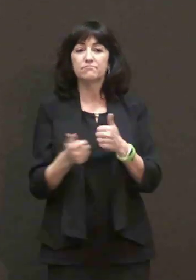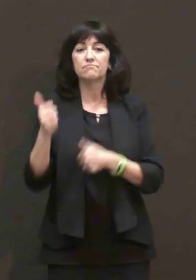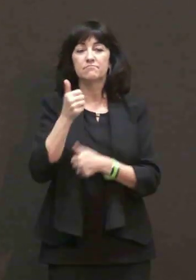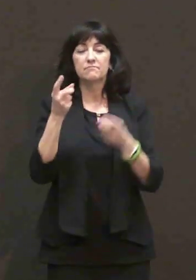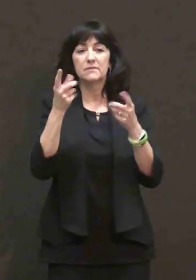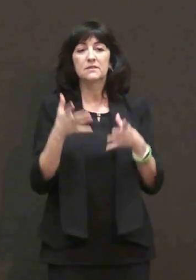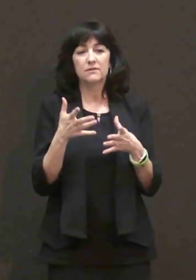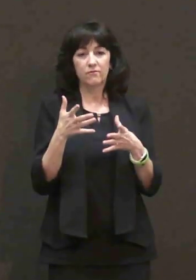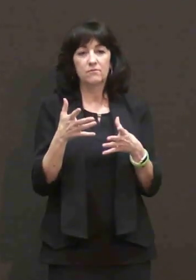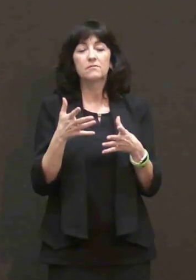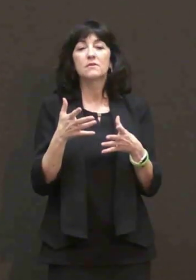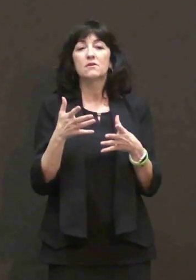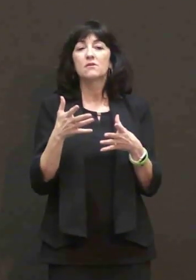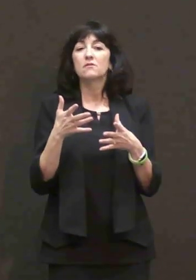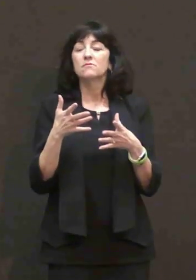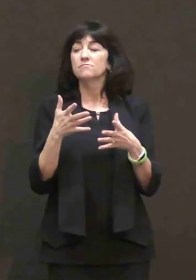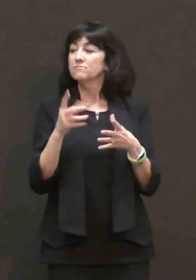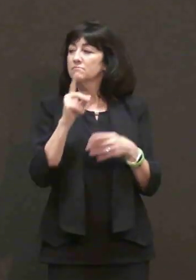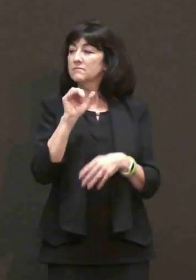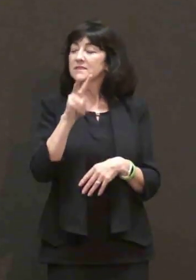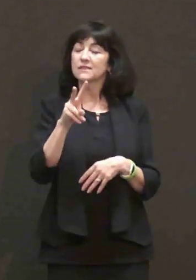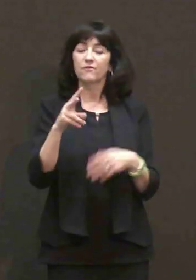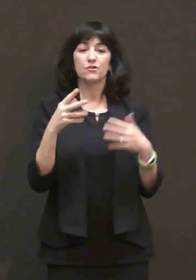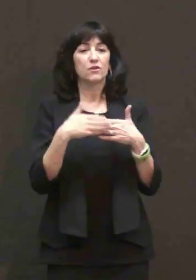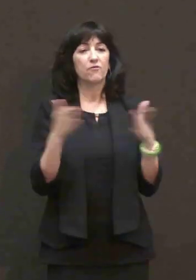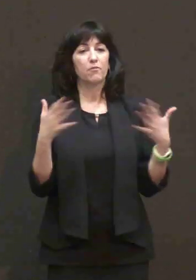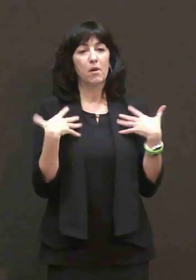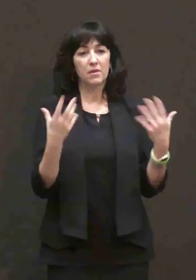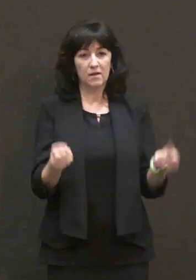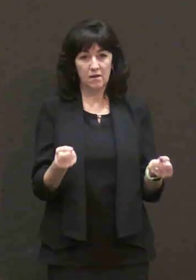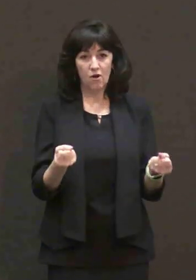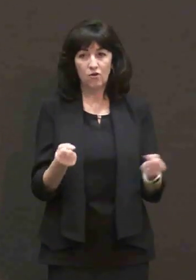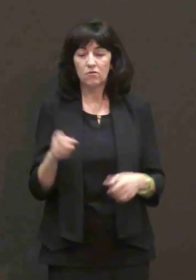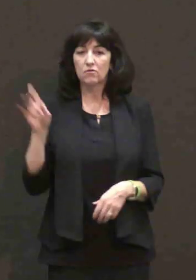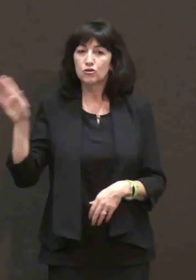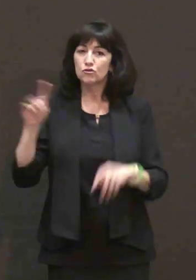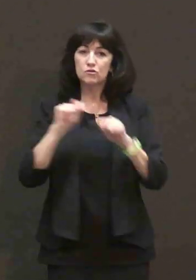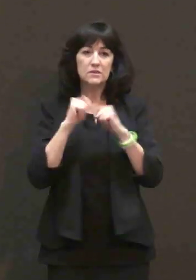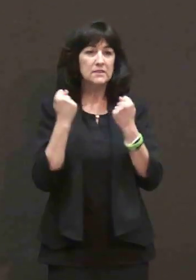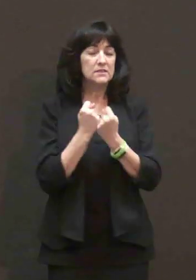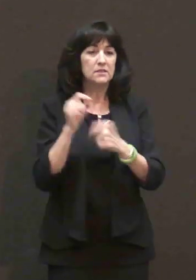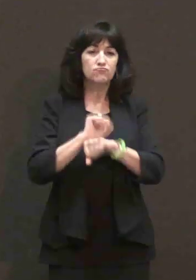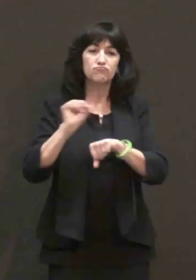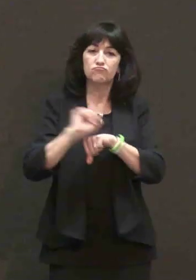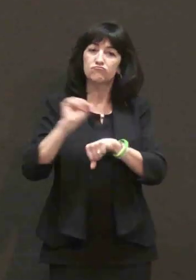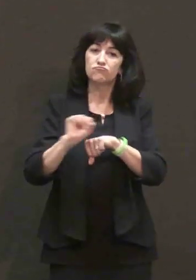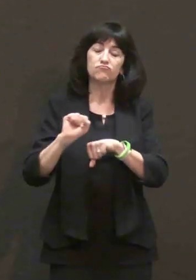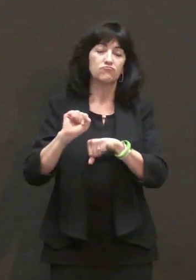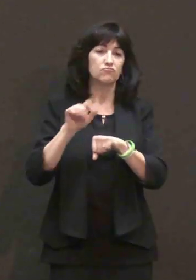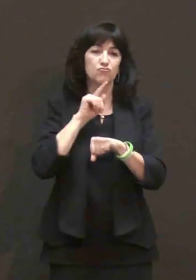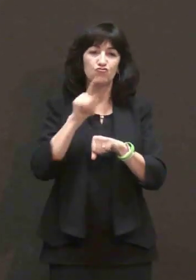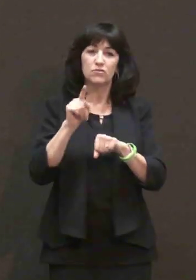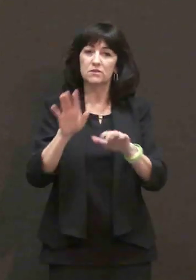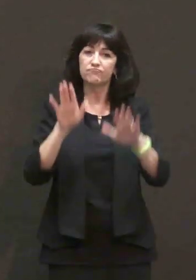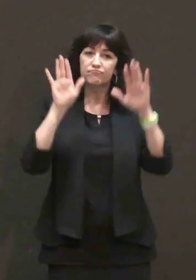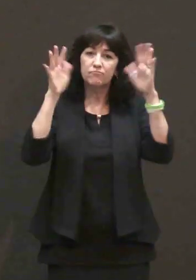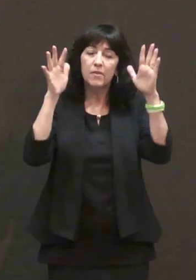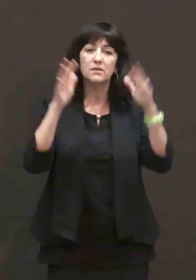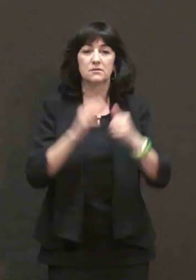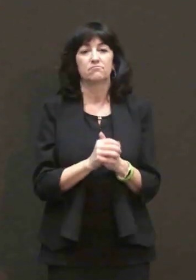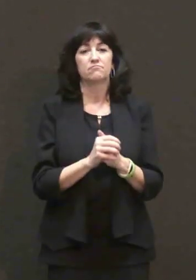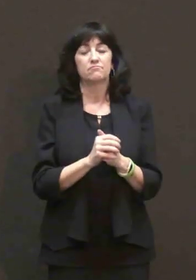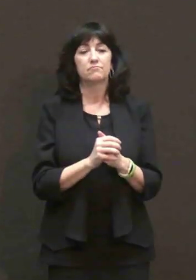team are just doing amazing things through this whole pandemic, and we appreciate her and her staff. Before we get started, I do